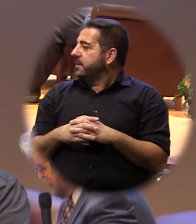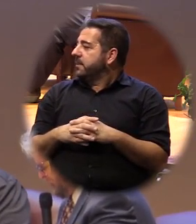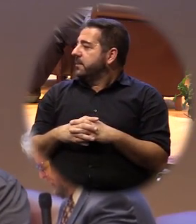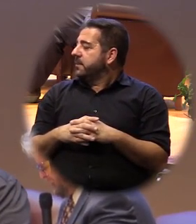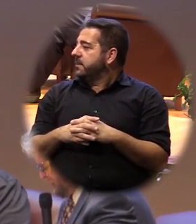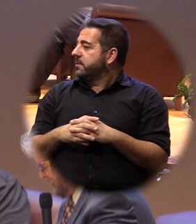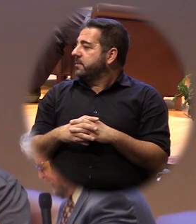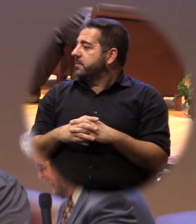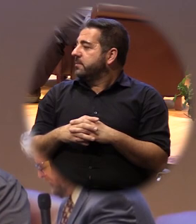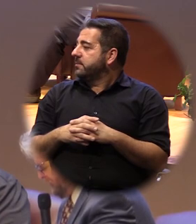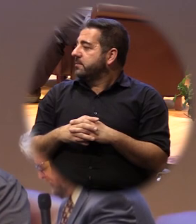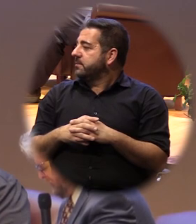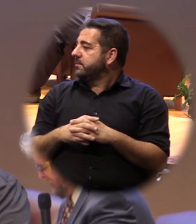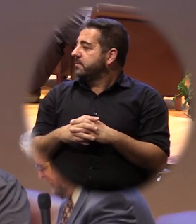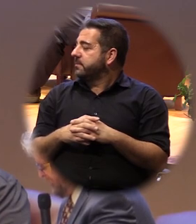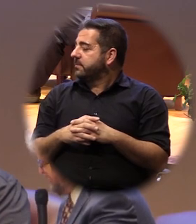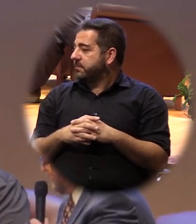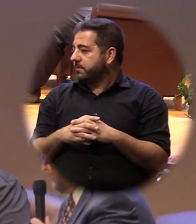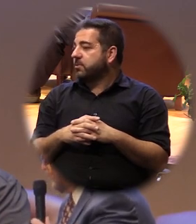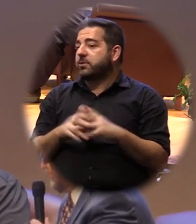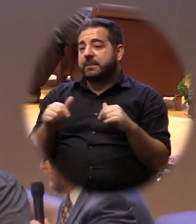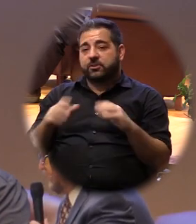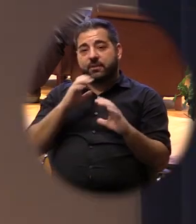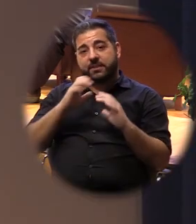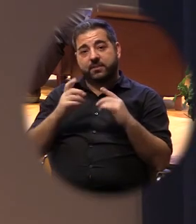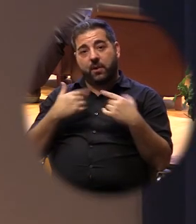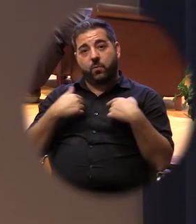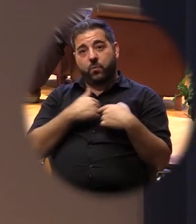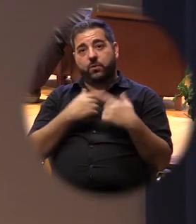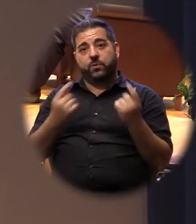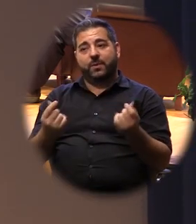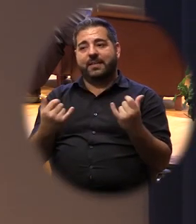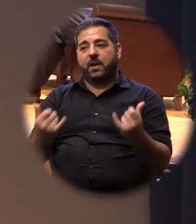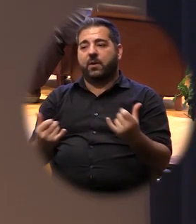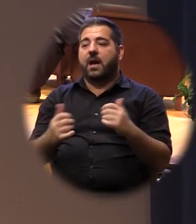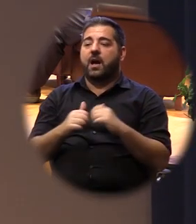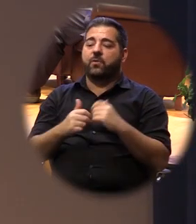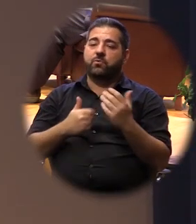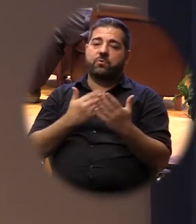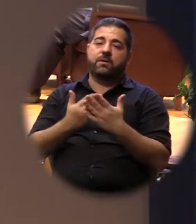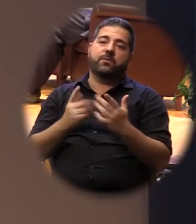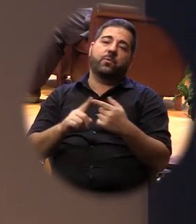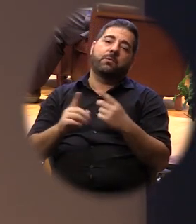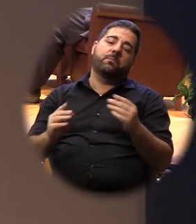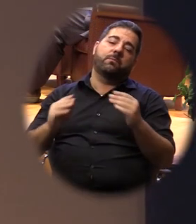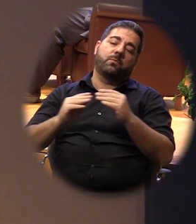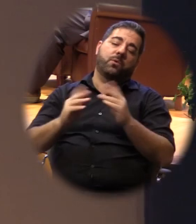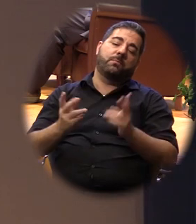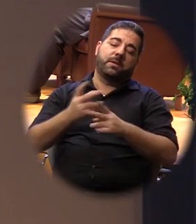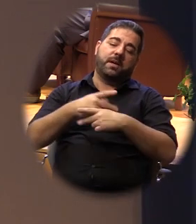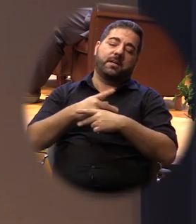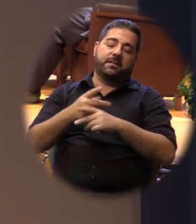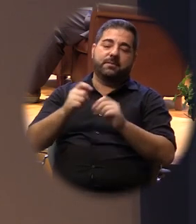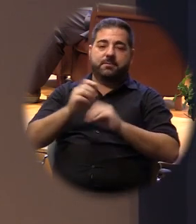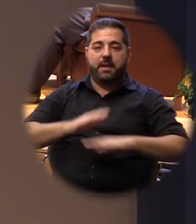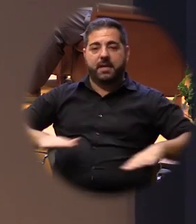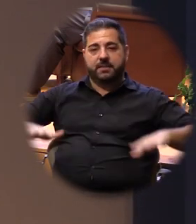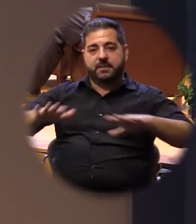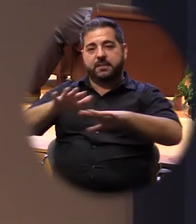So maybe building on this conversation that we're having and thinking about, like, how we get to a more productive space,